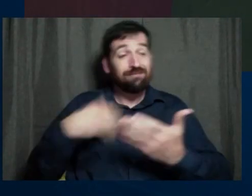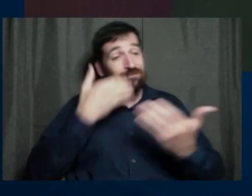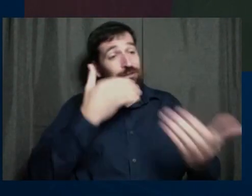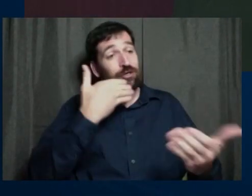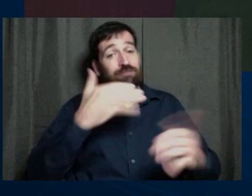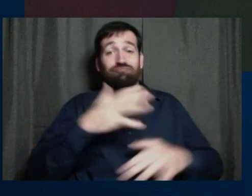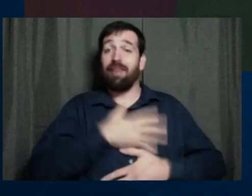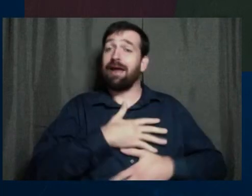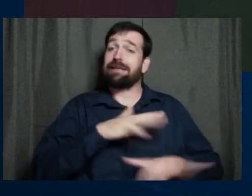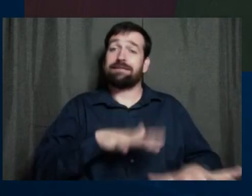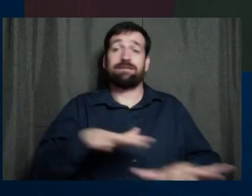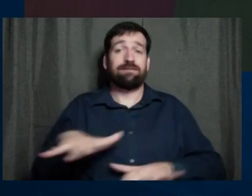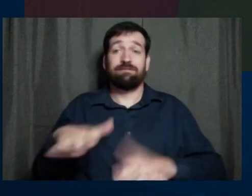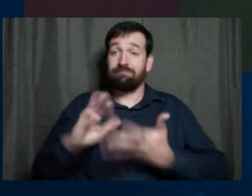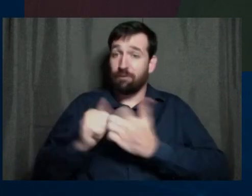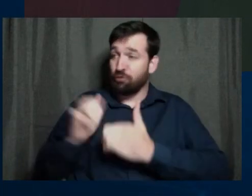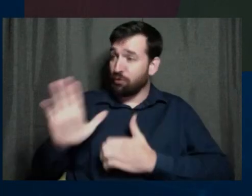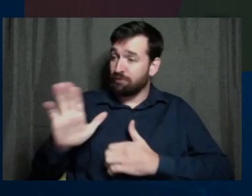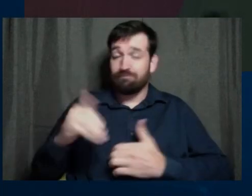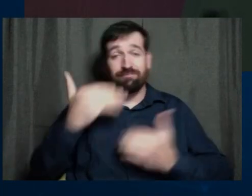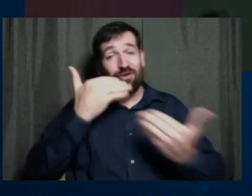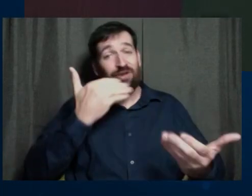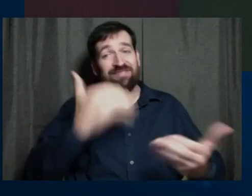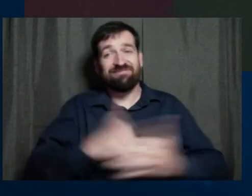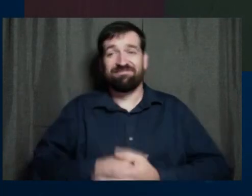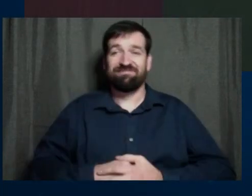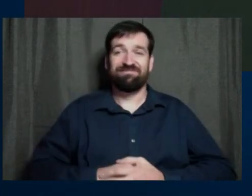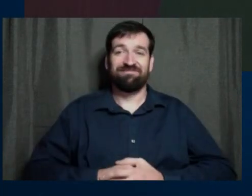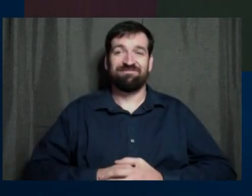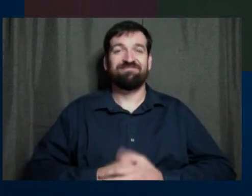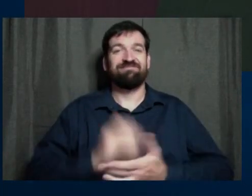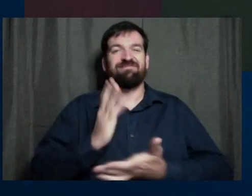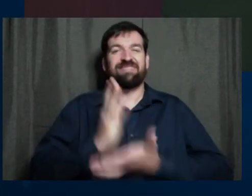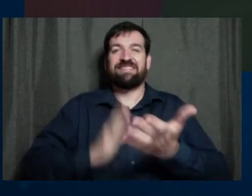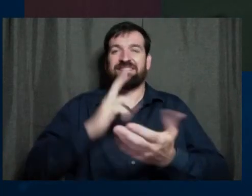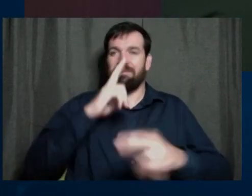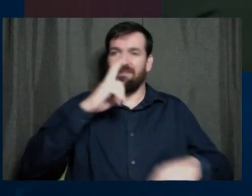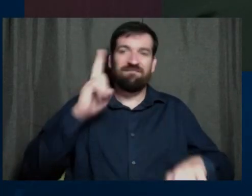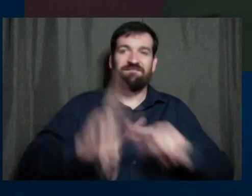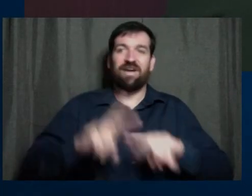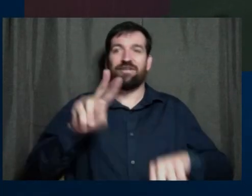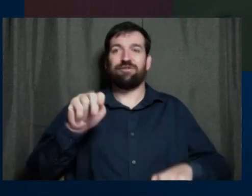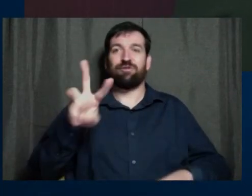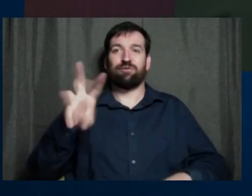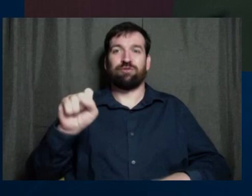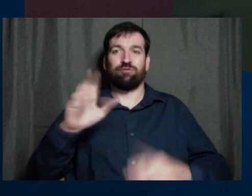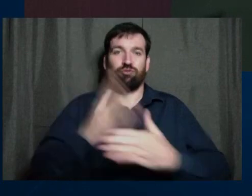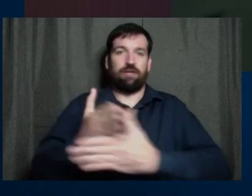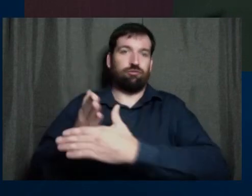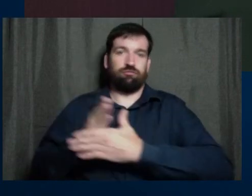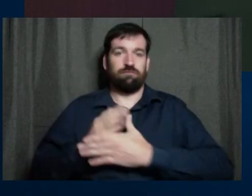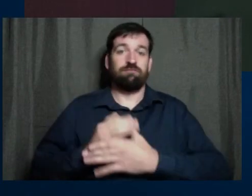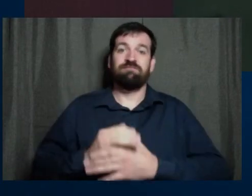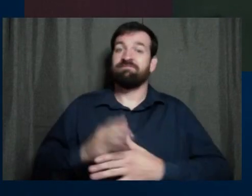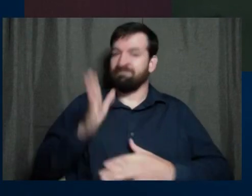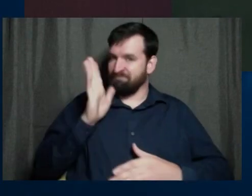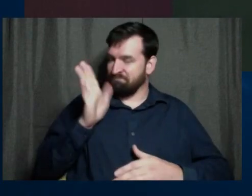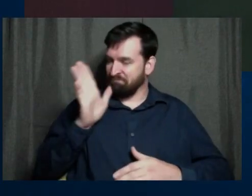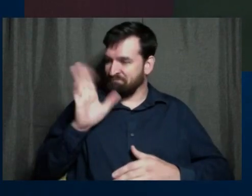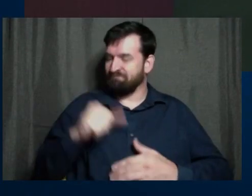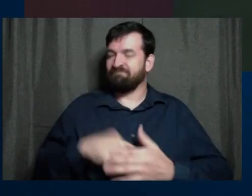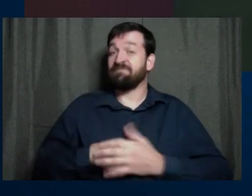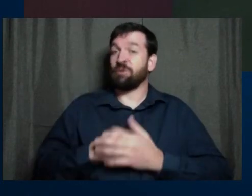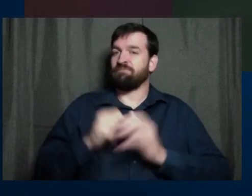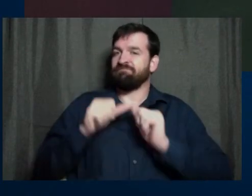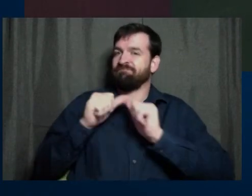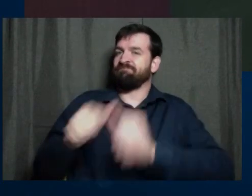How was yours? It was pretty good. We've got some fun news to share. Hopefully we'll hear about it. We will. So stick with us till the end of the show because we want to share